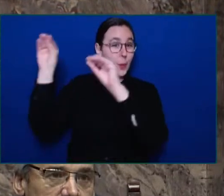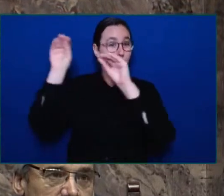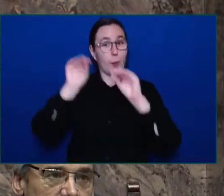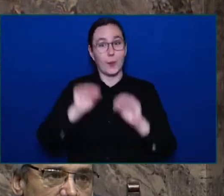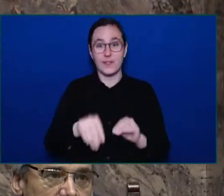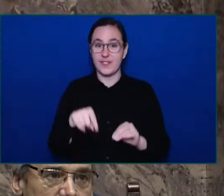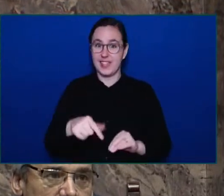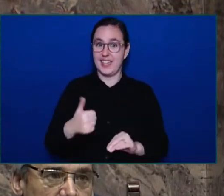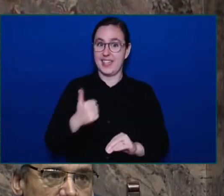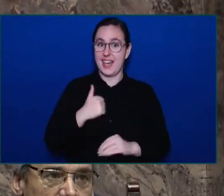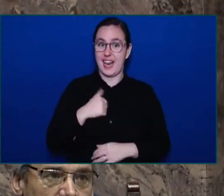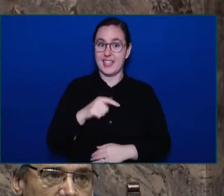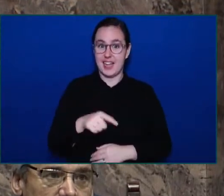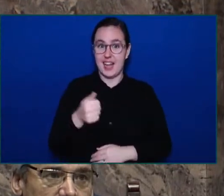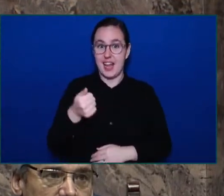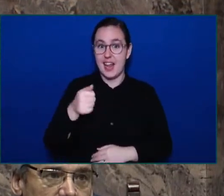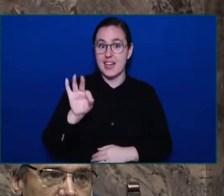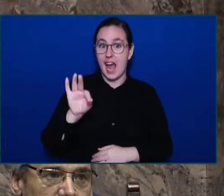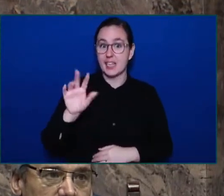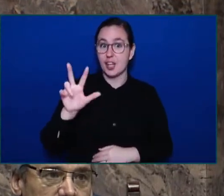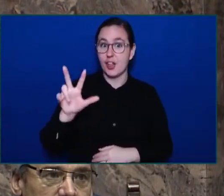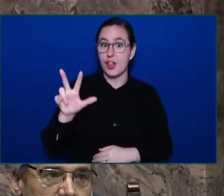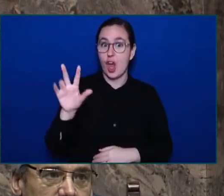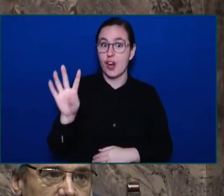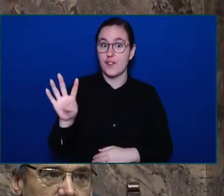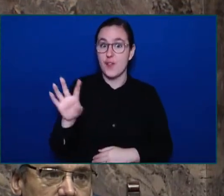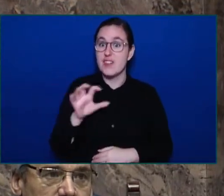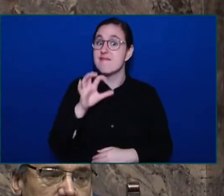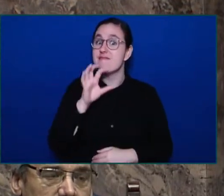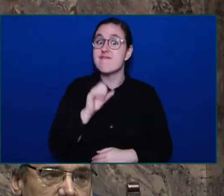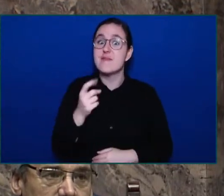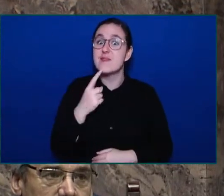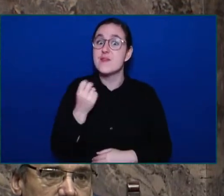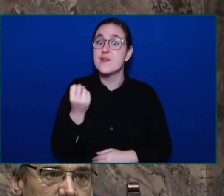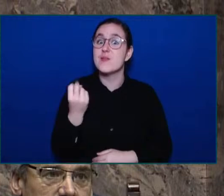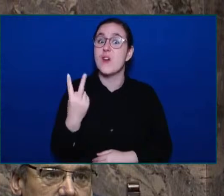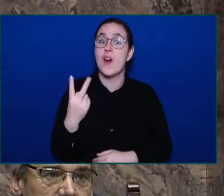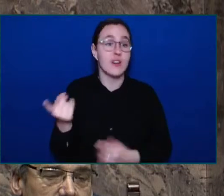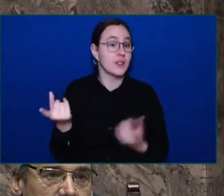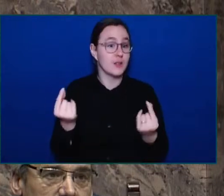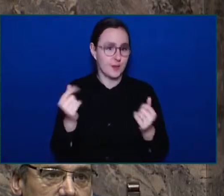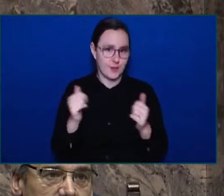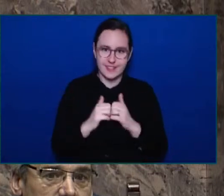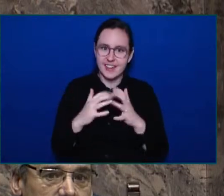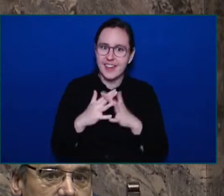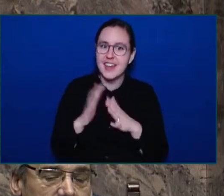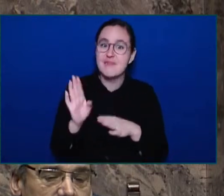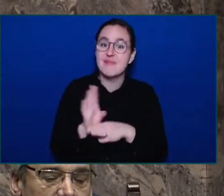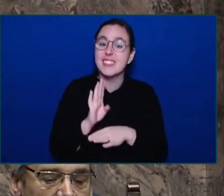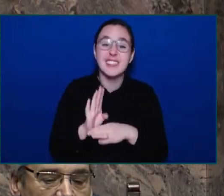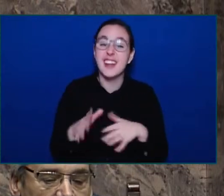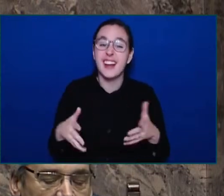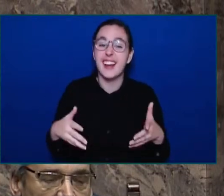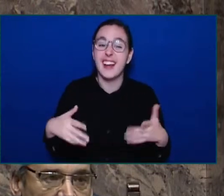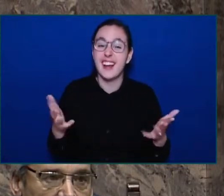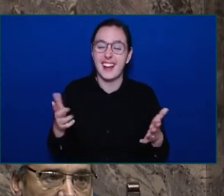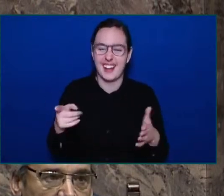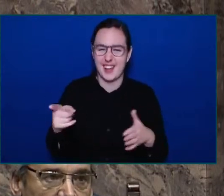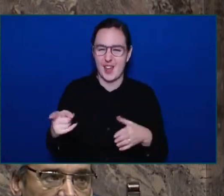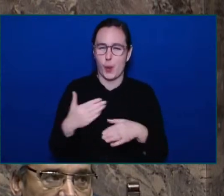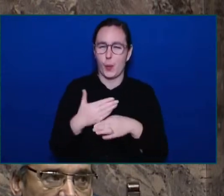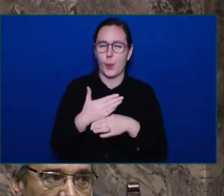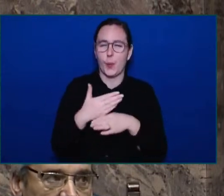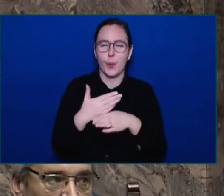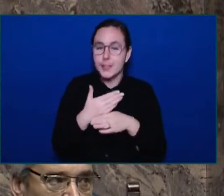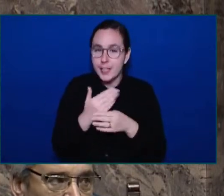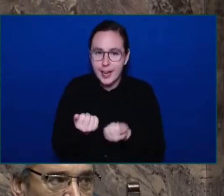at the ripe old age of 12 when he started his first firewood business in Matsqui. And in 1937, he ventured